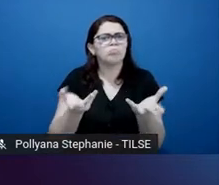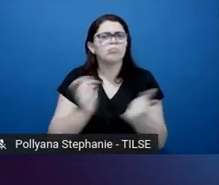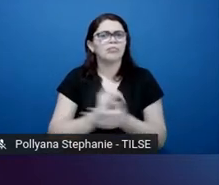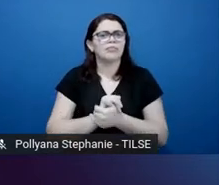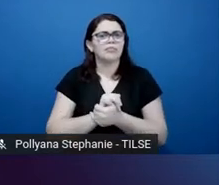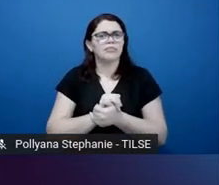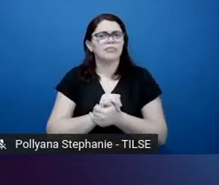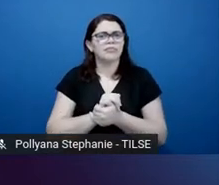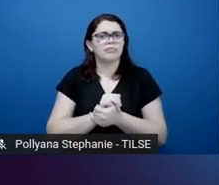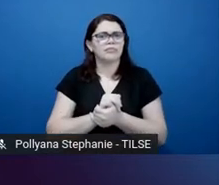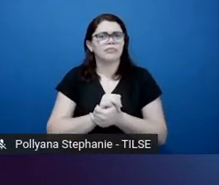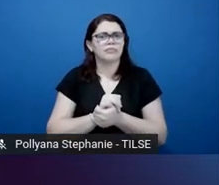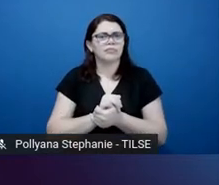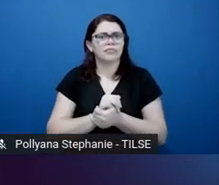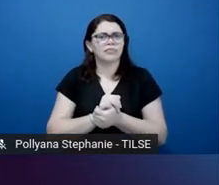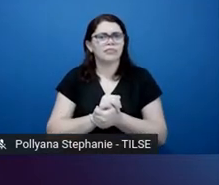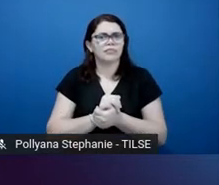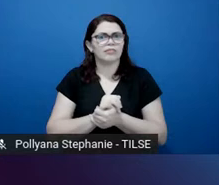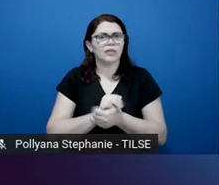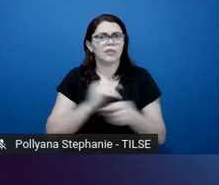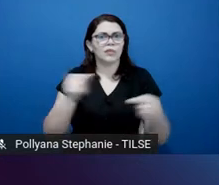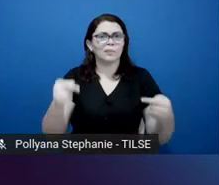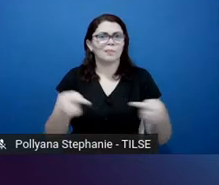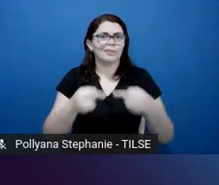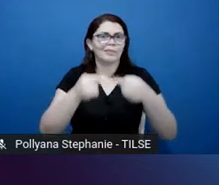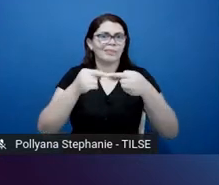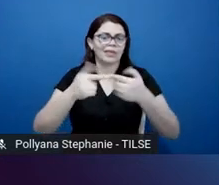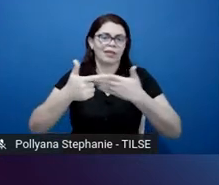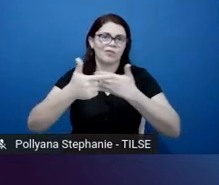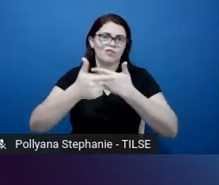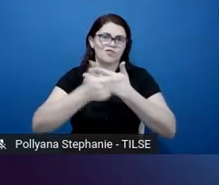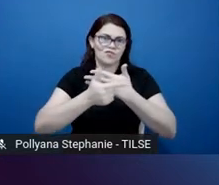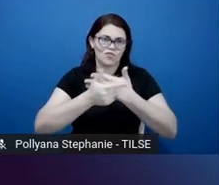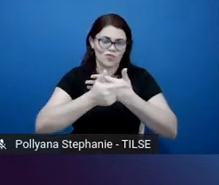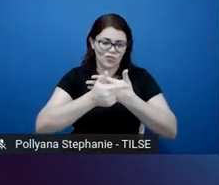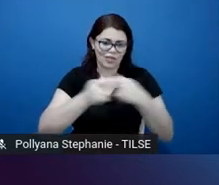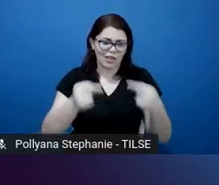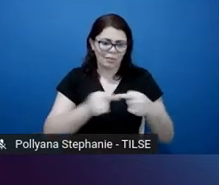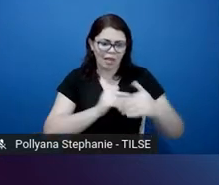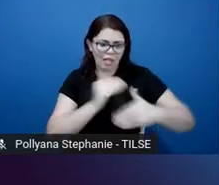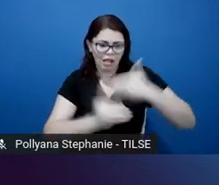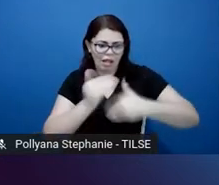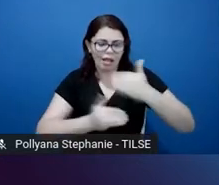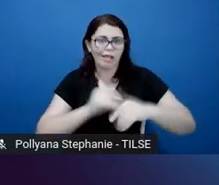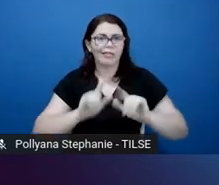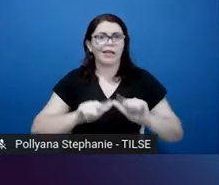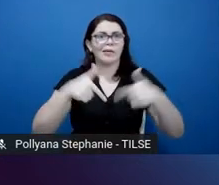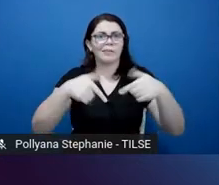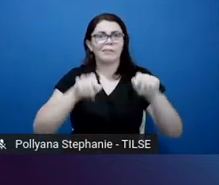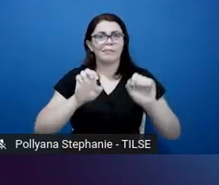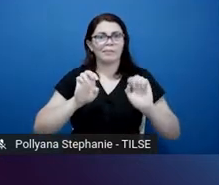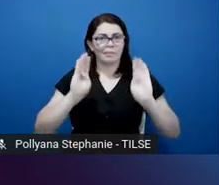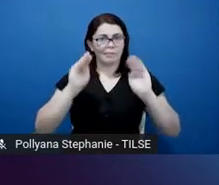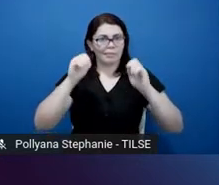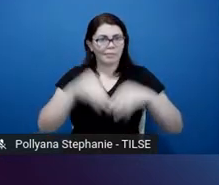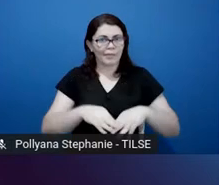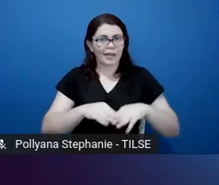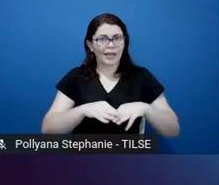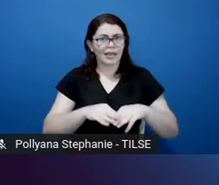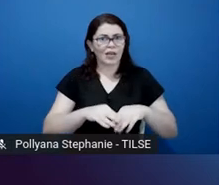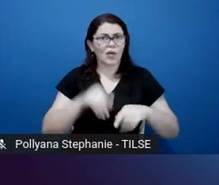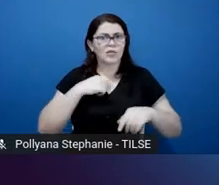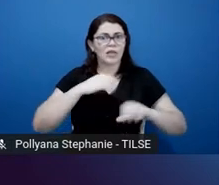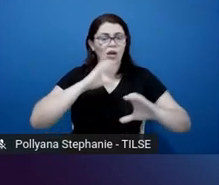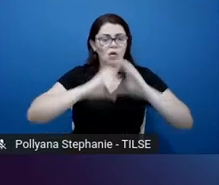We can call it functional. Speakers use a repertoire of communicative resources for different